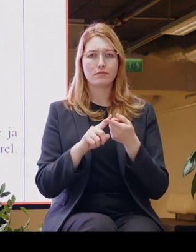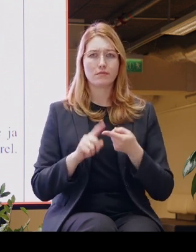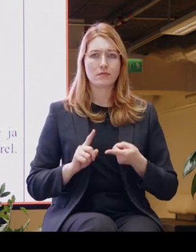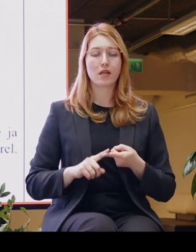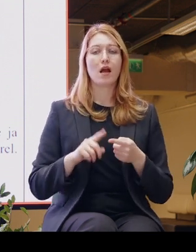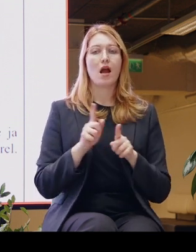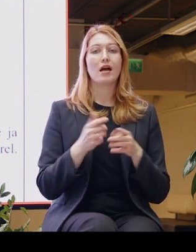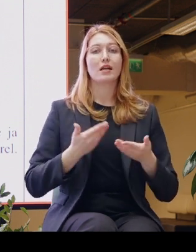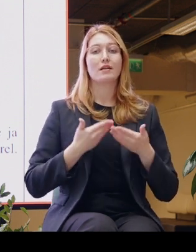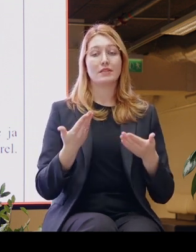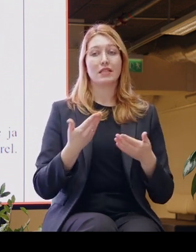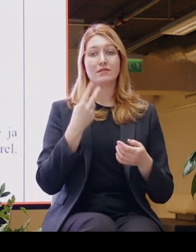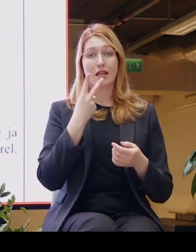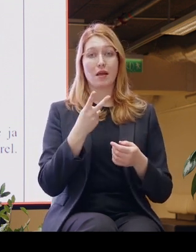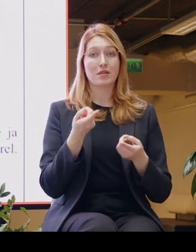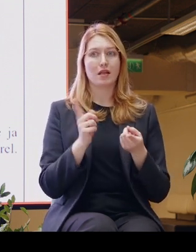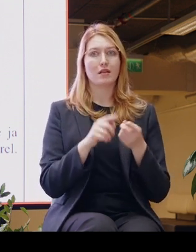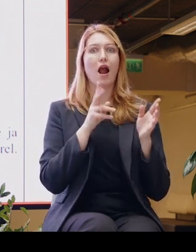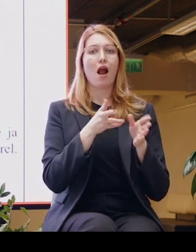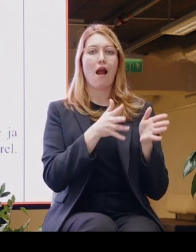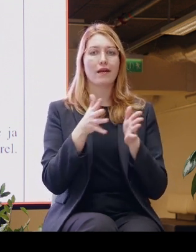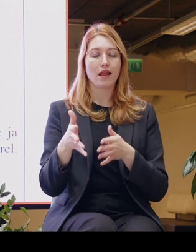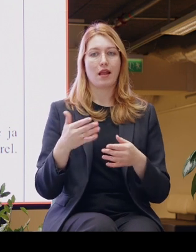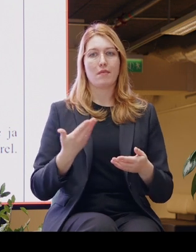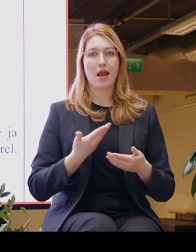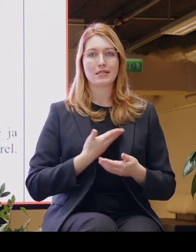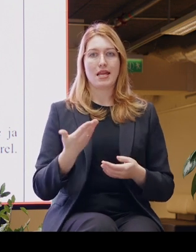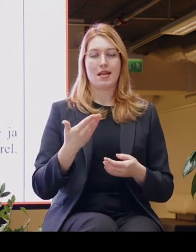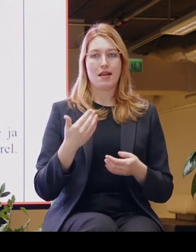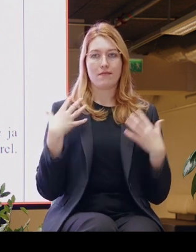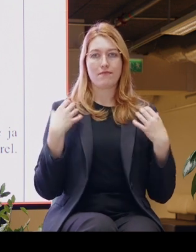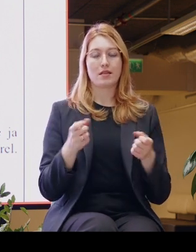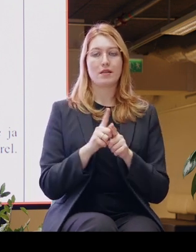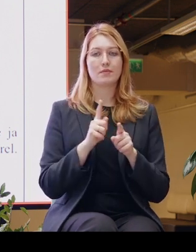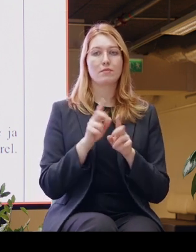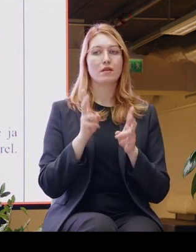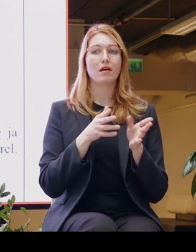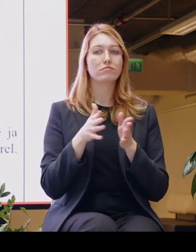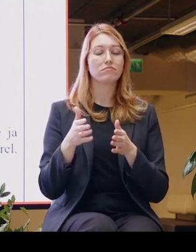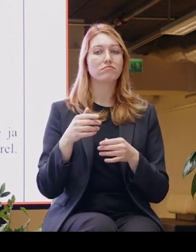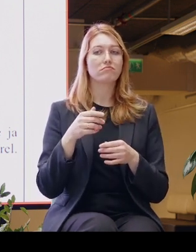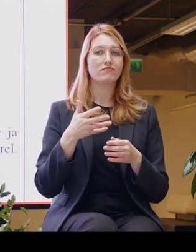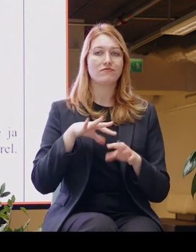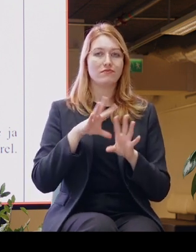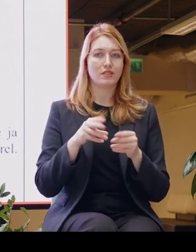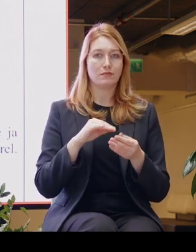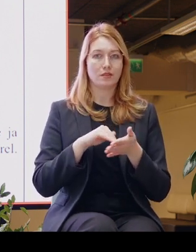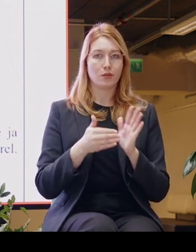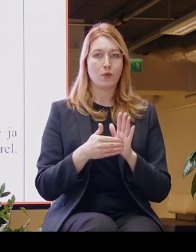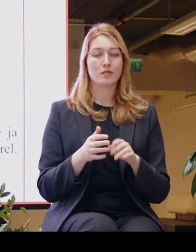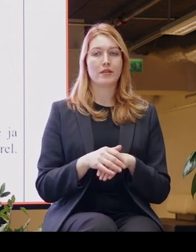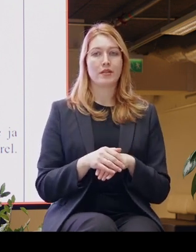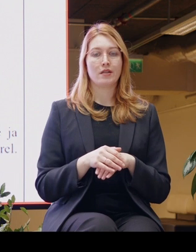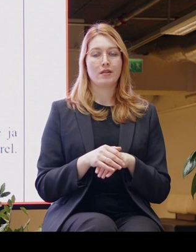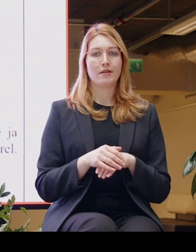human life and health? Do they affect comfort? Are the defects causing inconvenience?